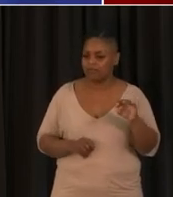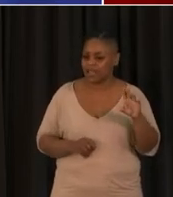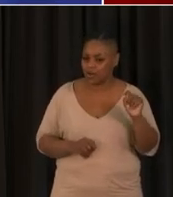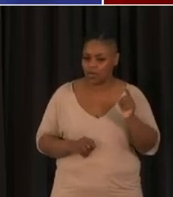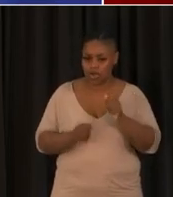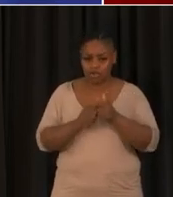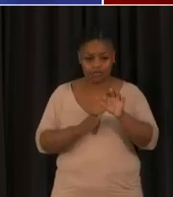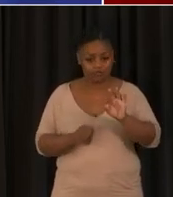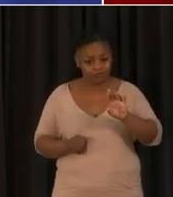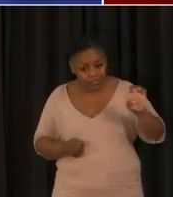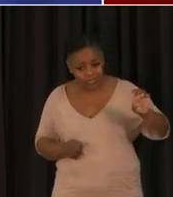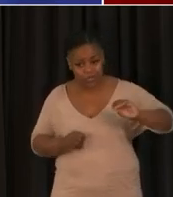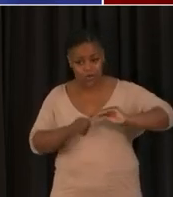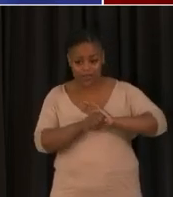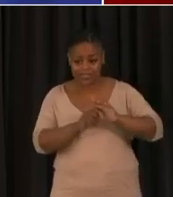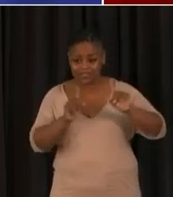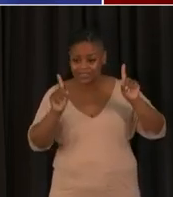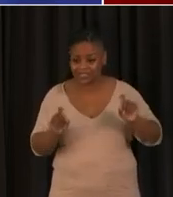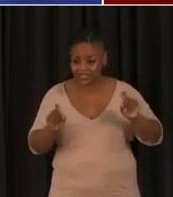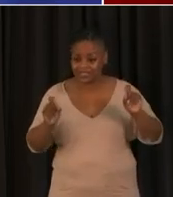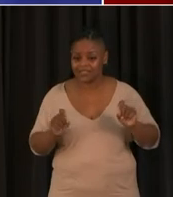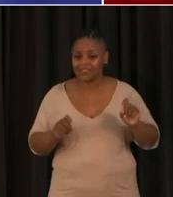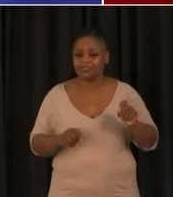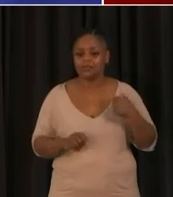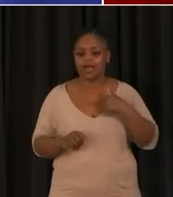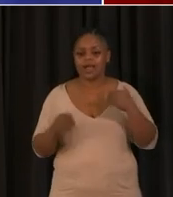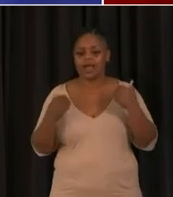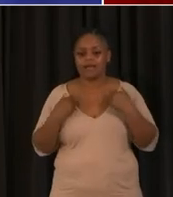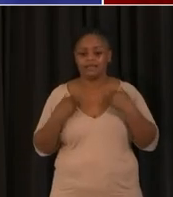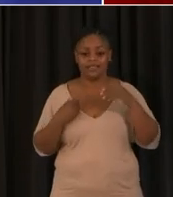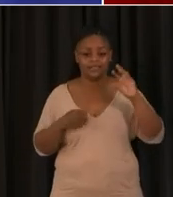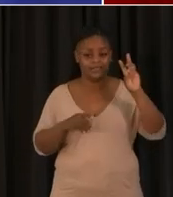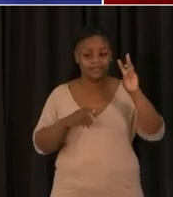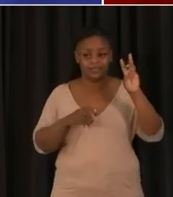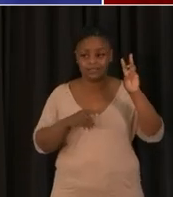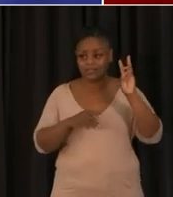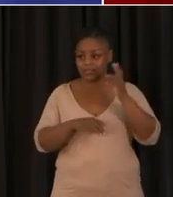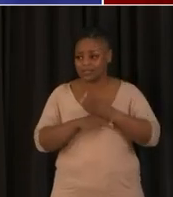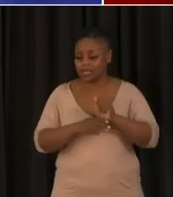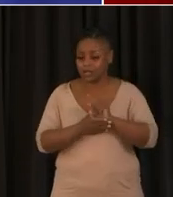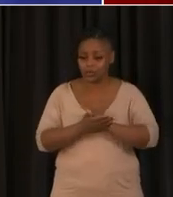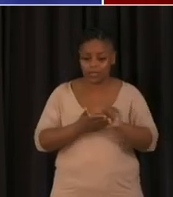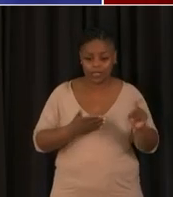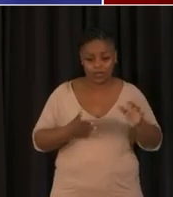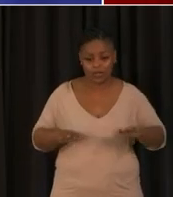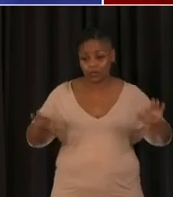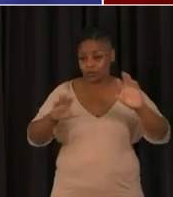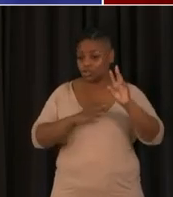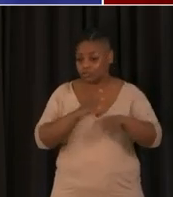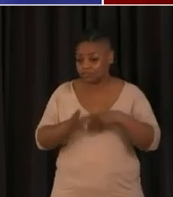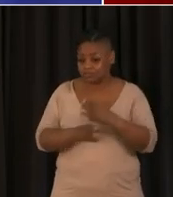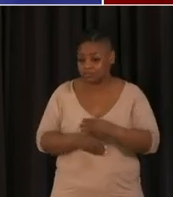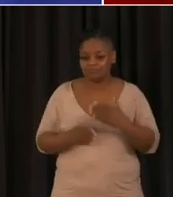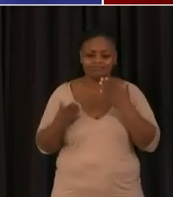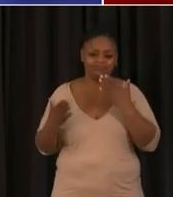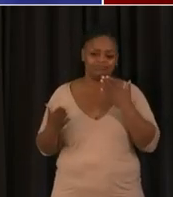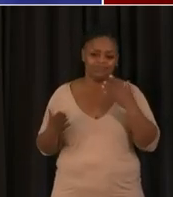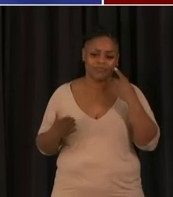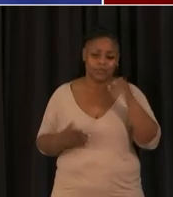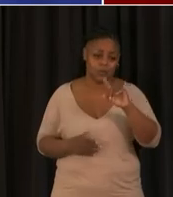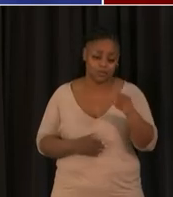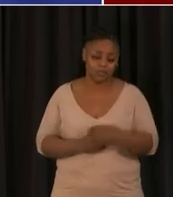language preference, phone number, and or email address. That is how they can get started once they talk to a navigator. They have